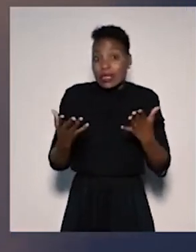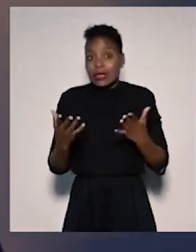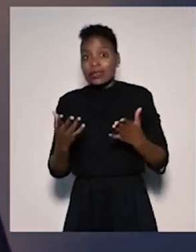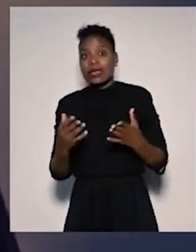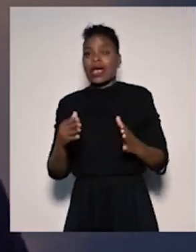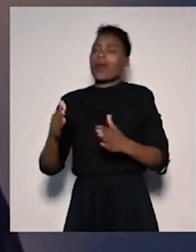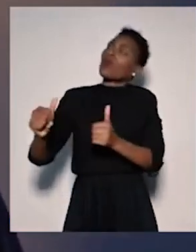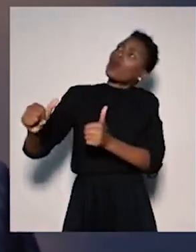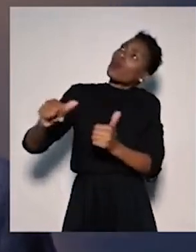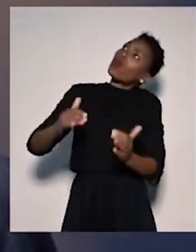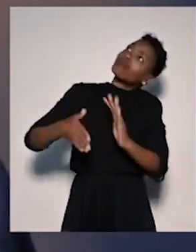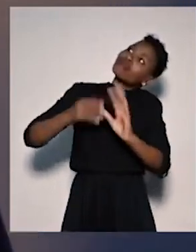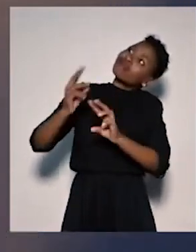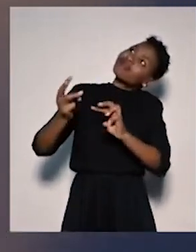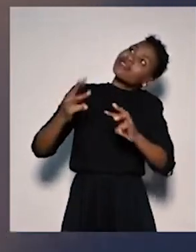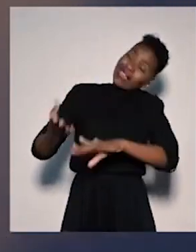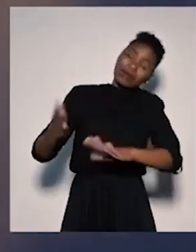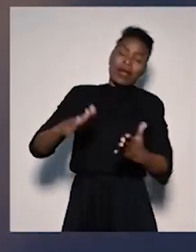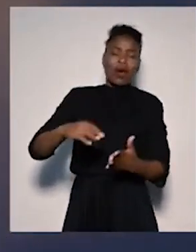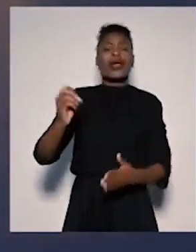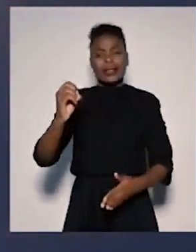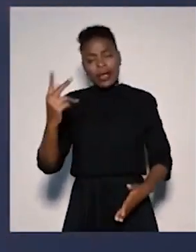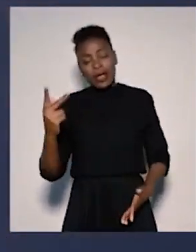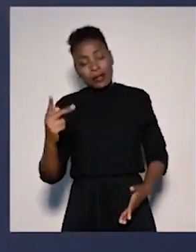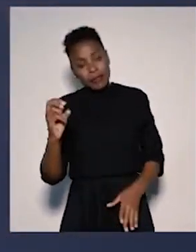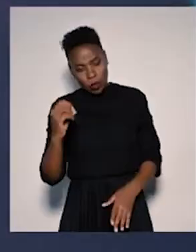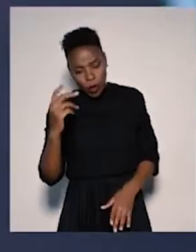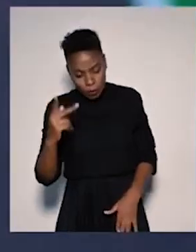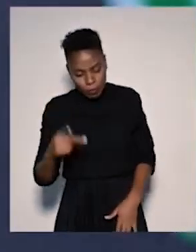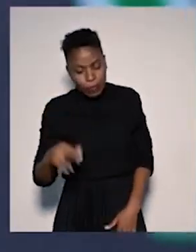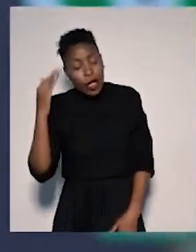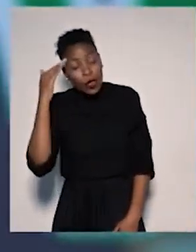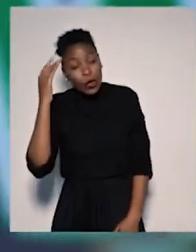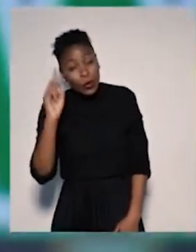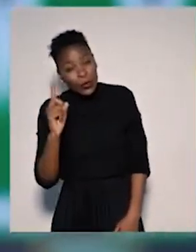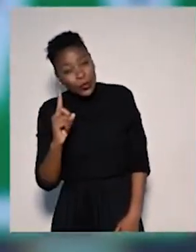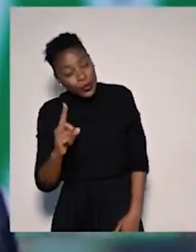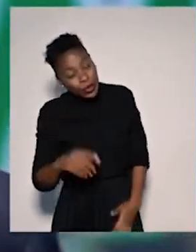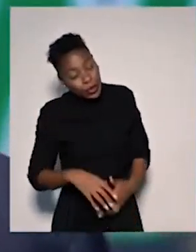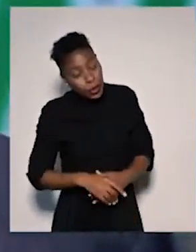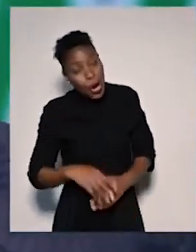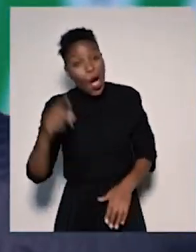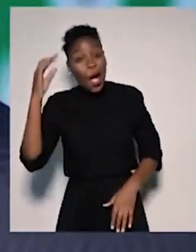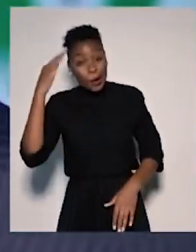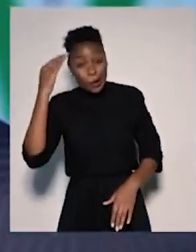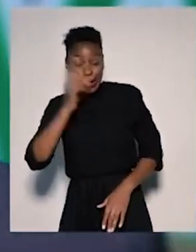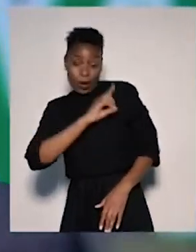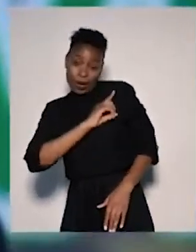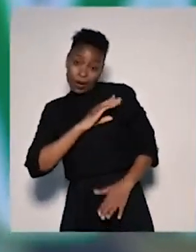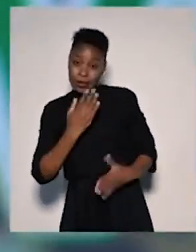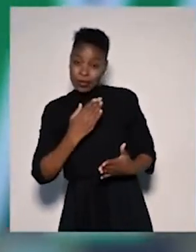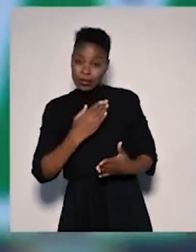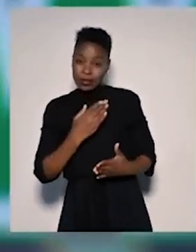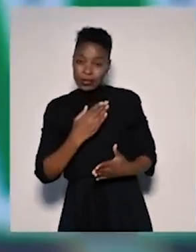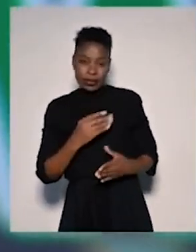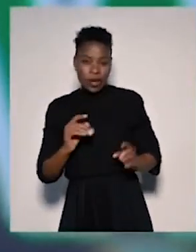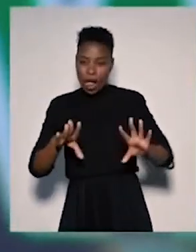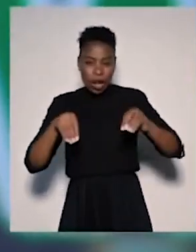home. God said, it's okay. And God said, you know why is it that I'm not going to let this guy